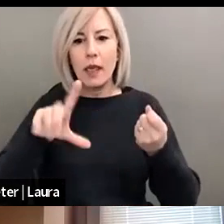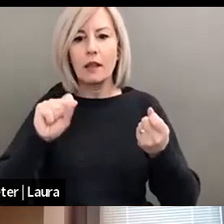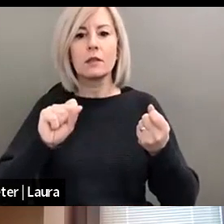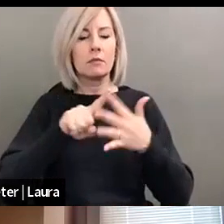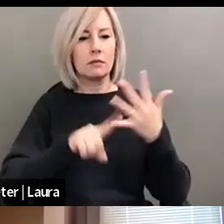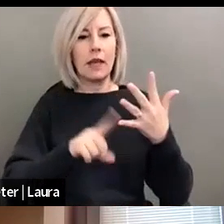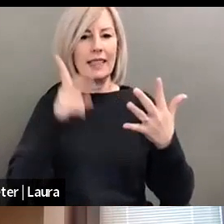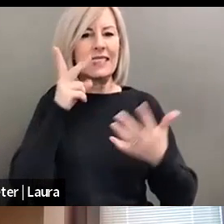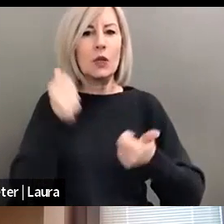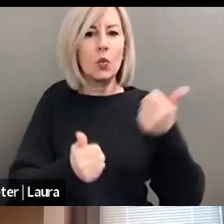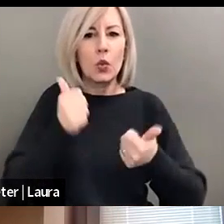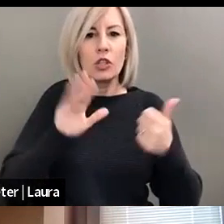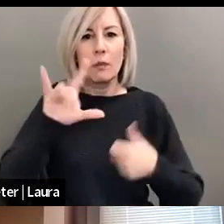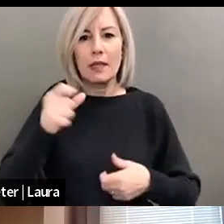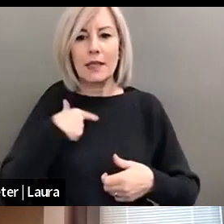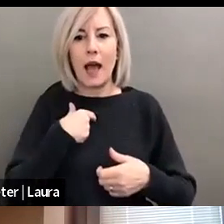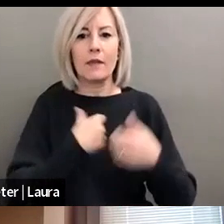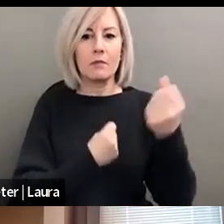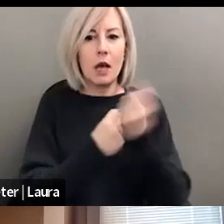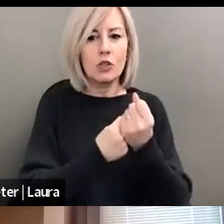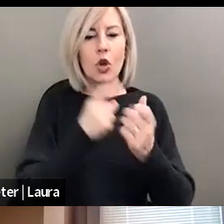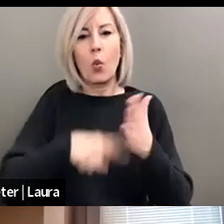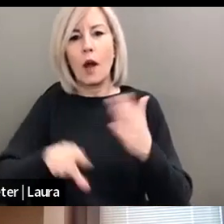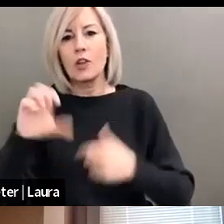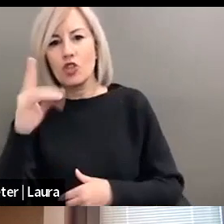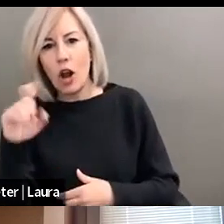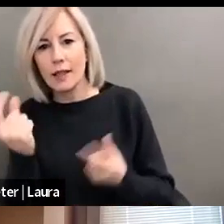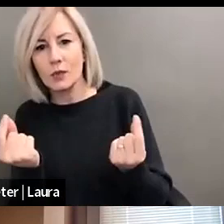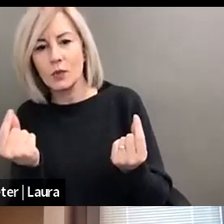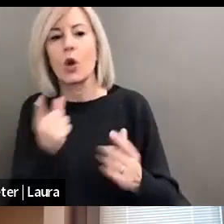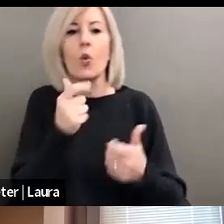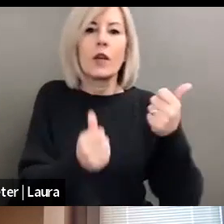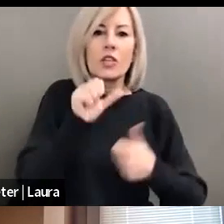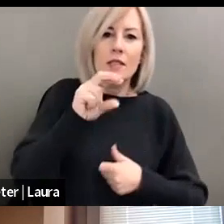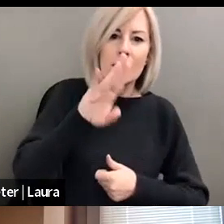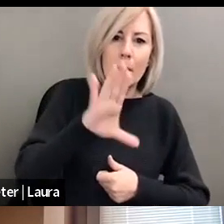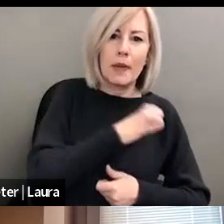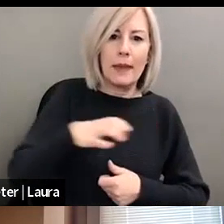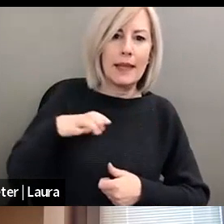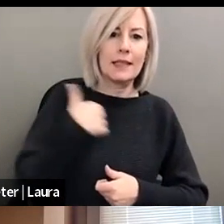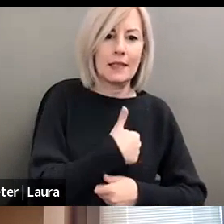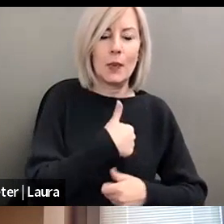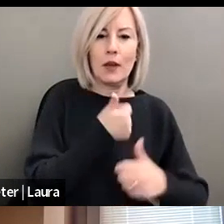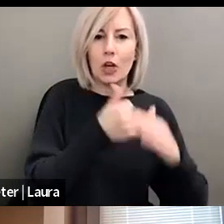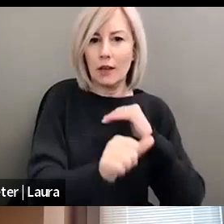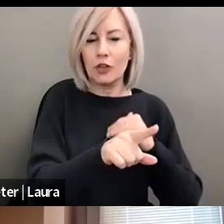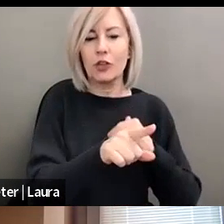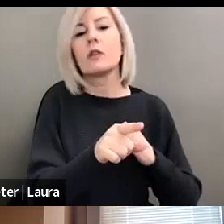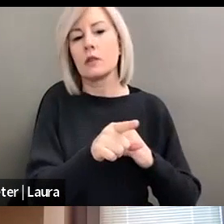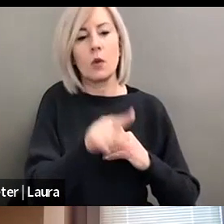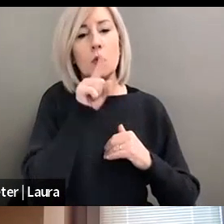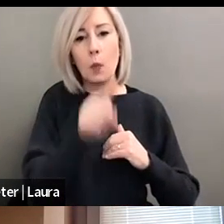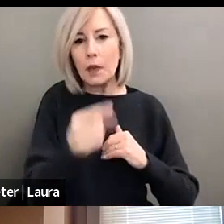what bills I've sponsored, or what Charlie's been doing, or what subcommittees we're in. And so it's a really